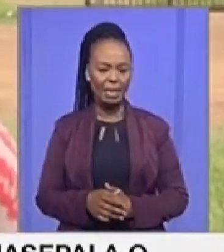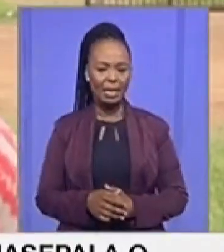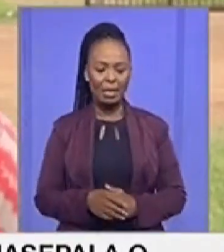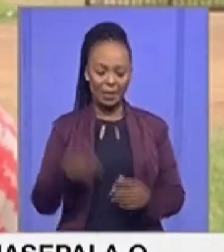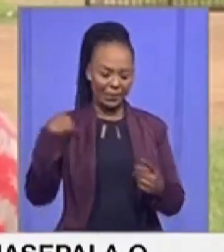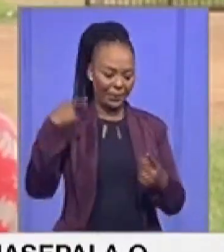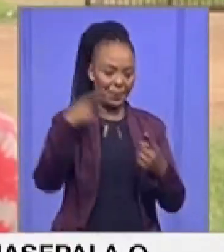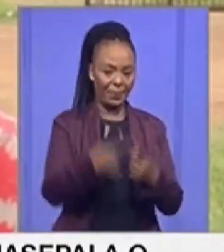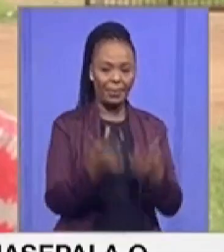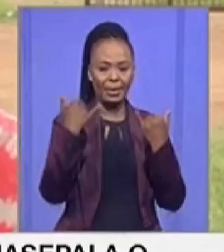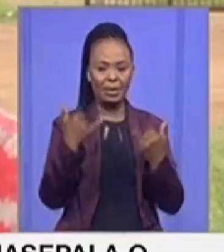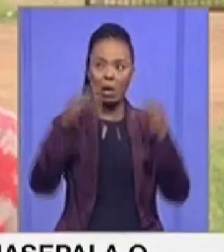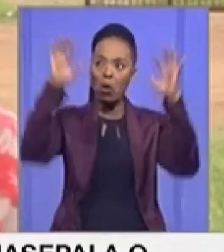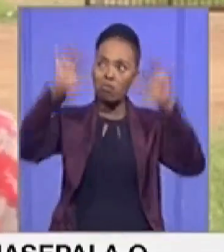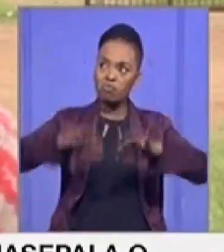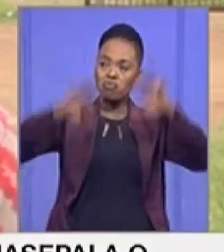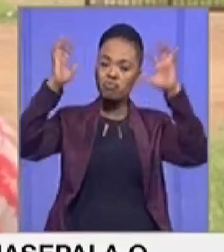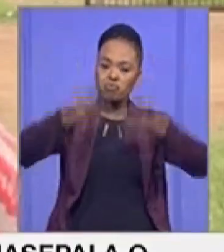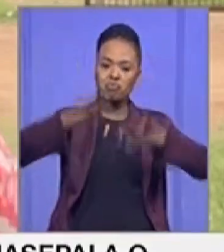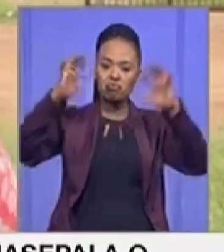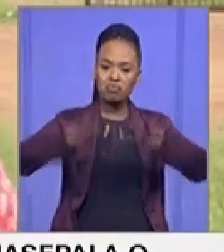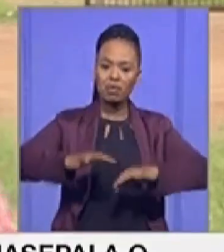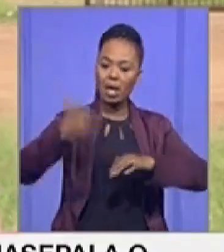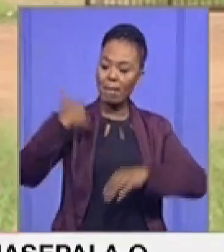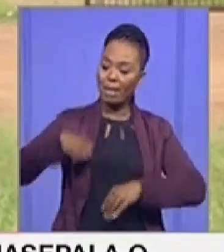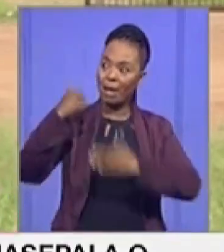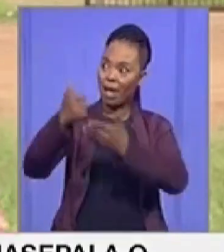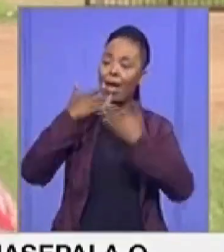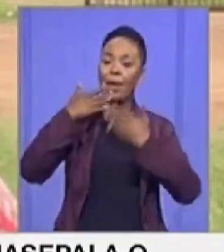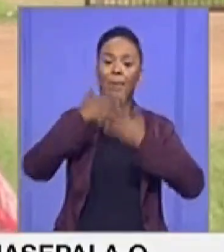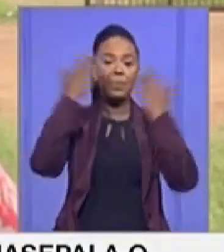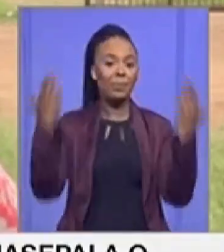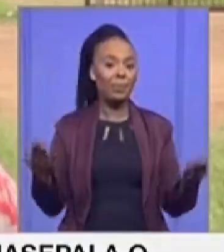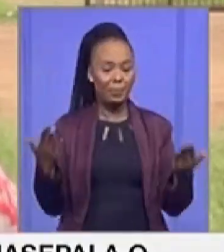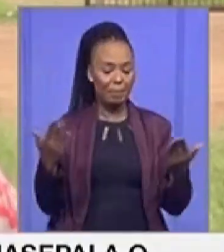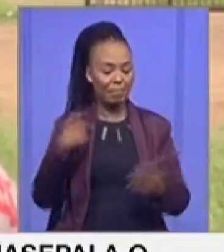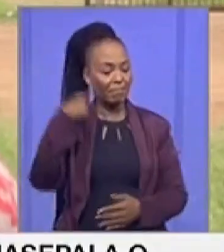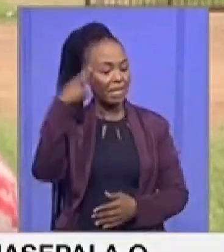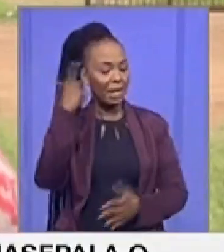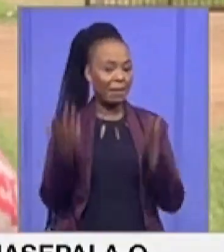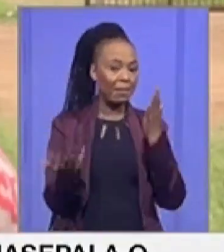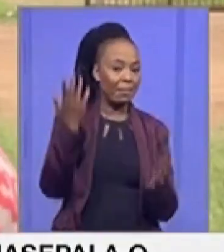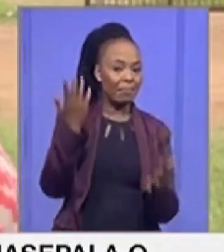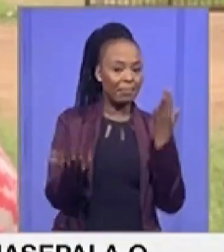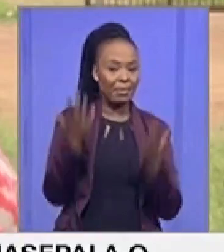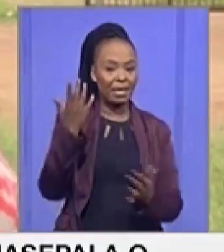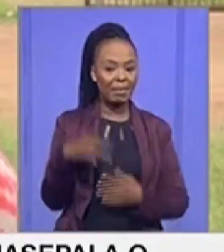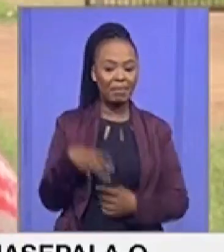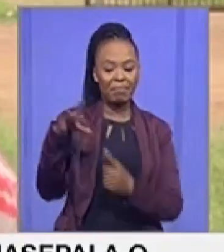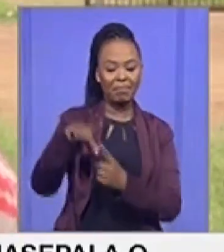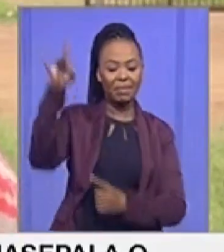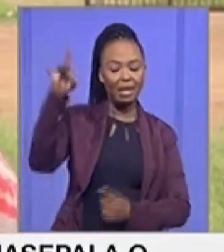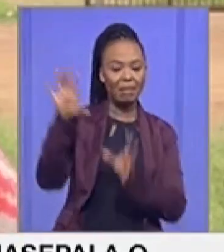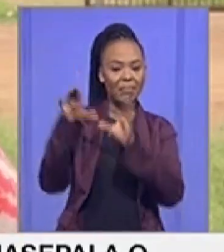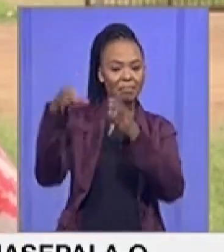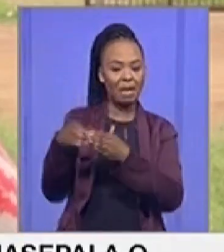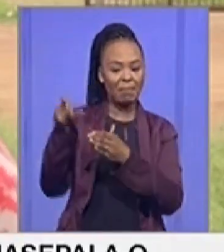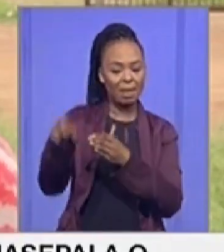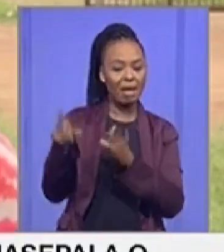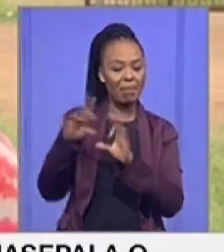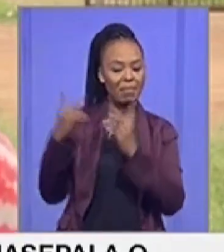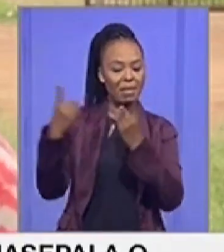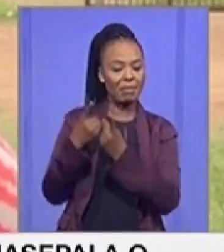re itemogela mafula le ga bjale ga go thuše yeo re filego yona. Ke nagana gore ke ka lebaka la gore re kgethile mokgatlo o sena go le taba le